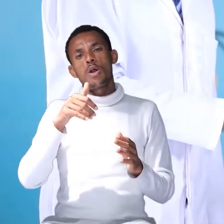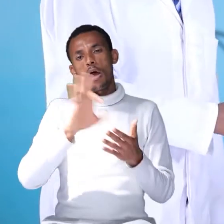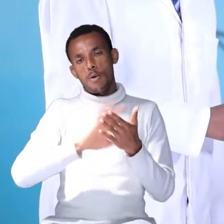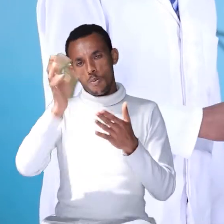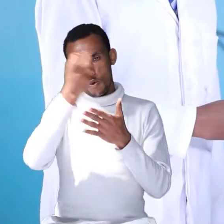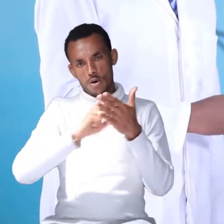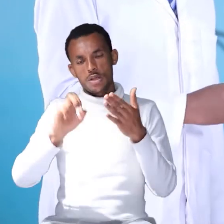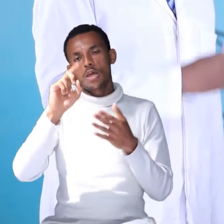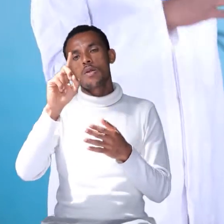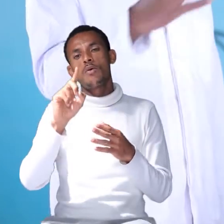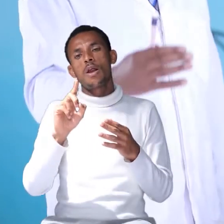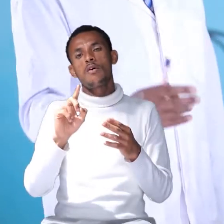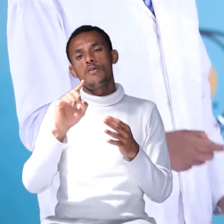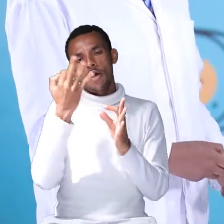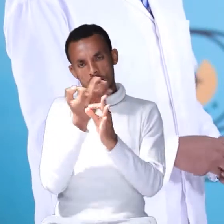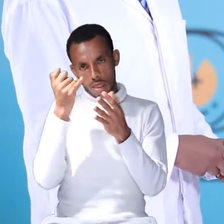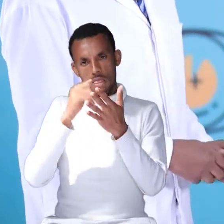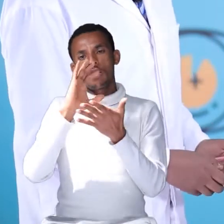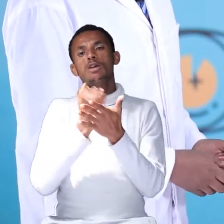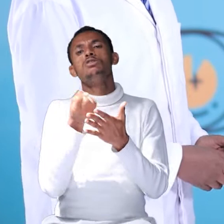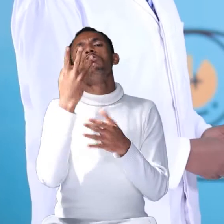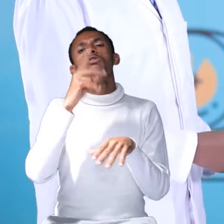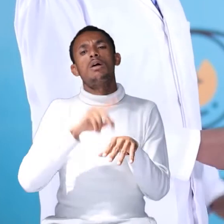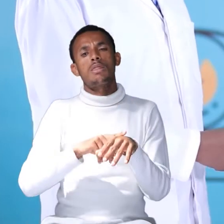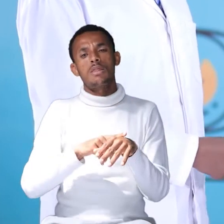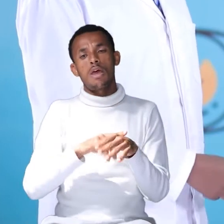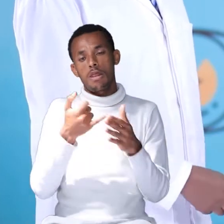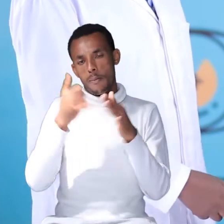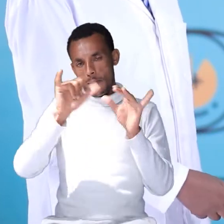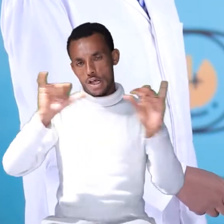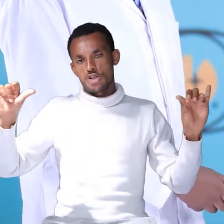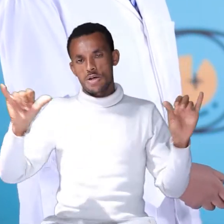of products in a certain factory, how long it takes. That can be measured.